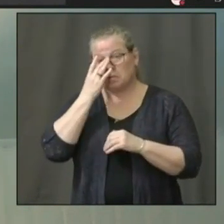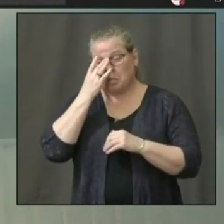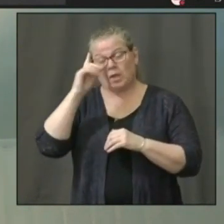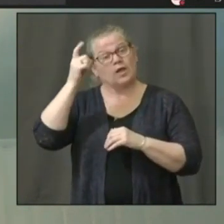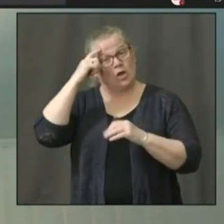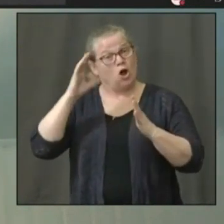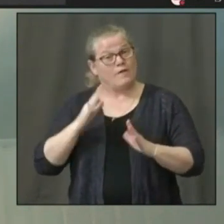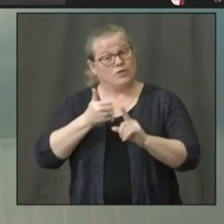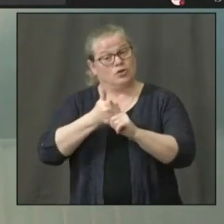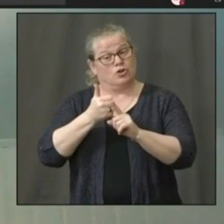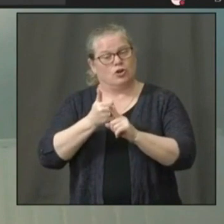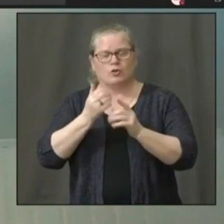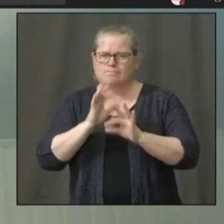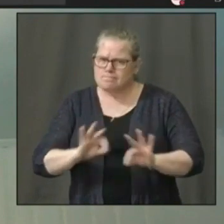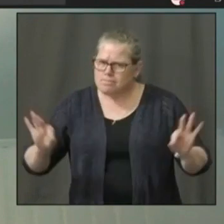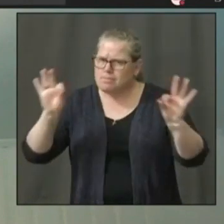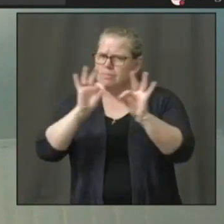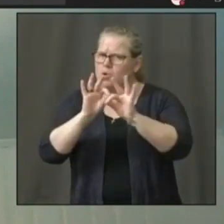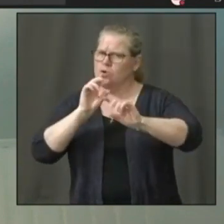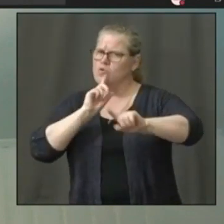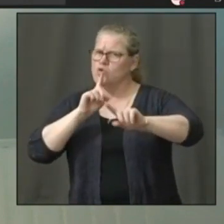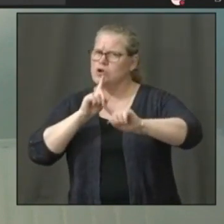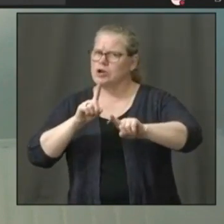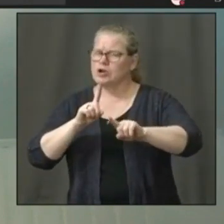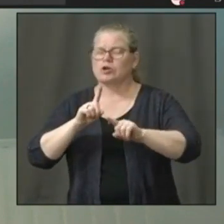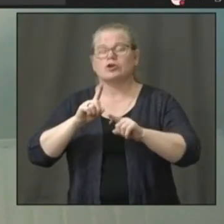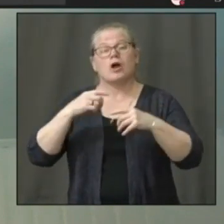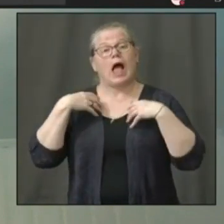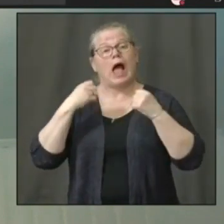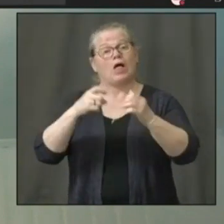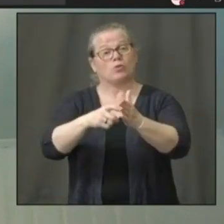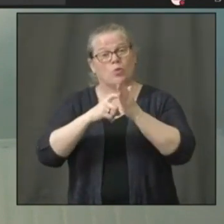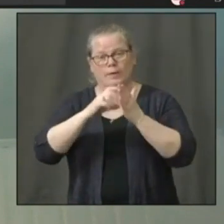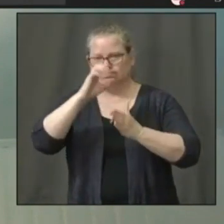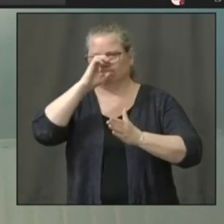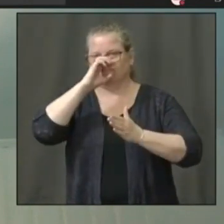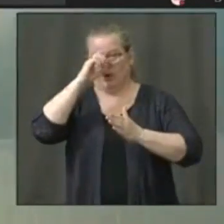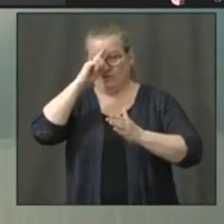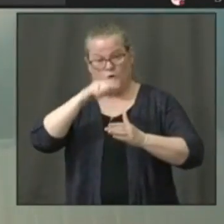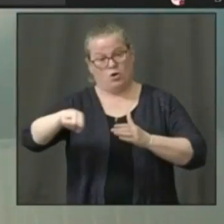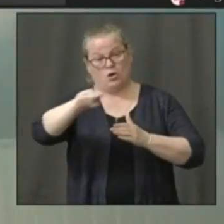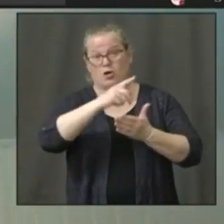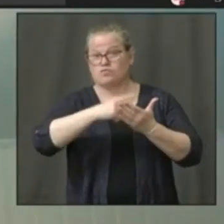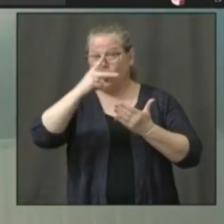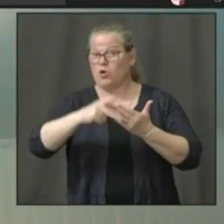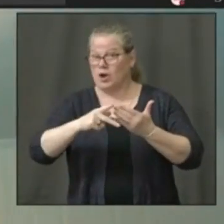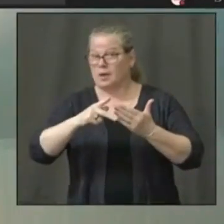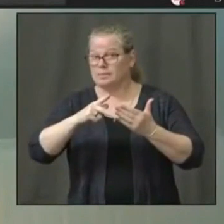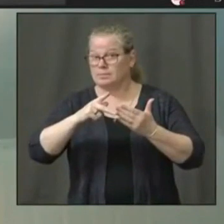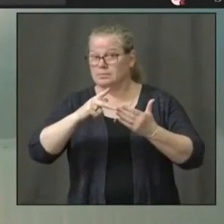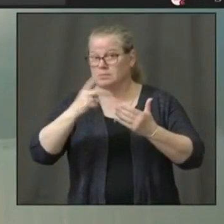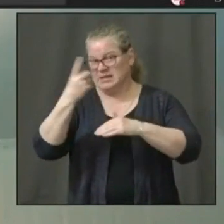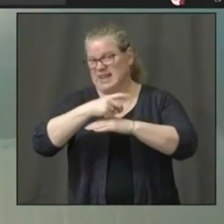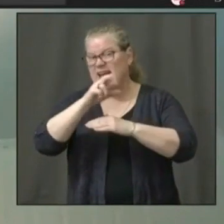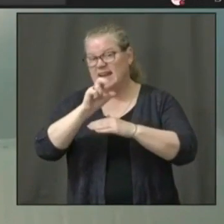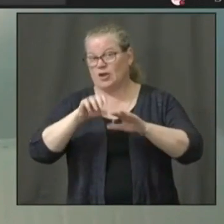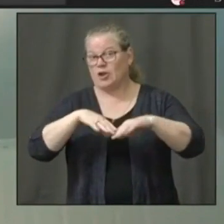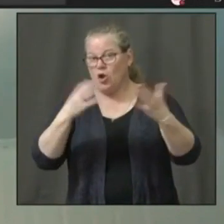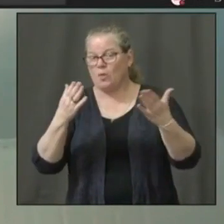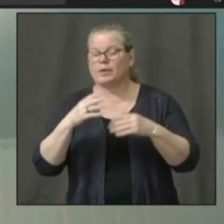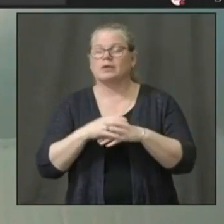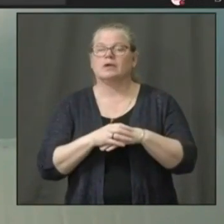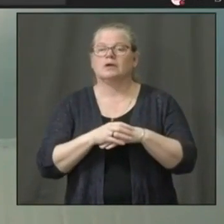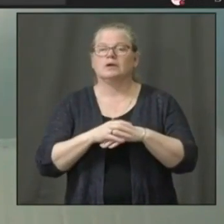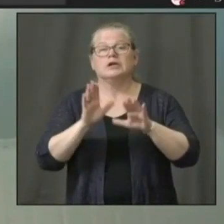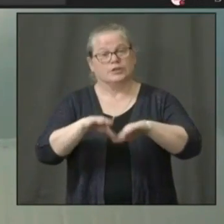orders with strict public health requirements for programs that do remain open. Some of the things you heard him talk about earlier,